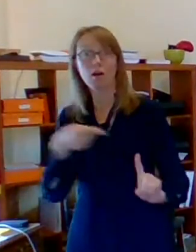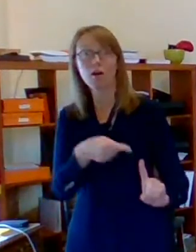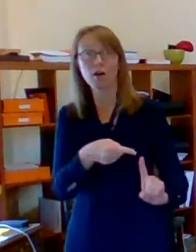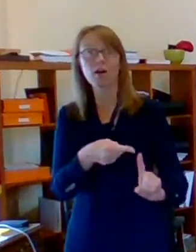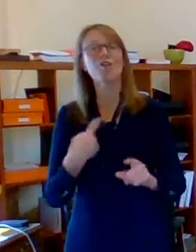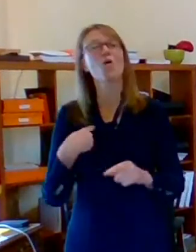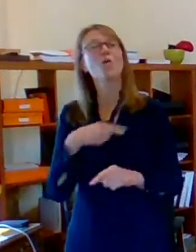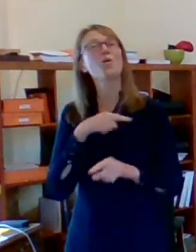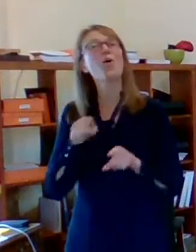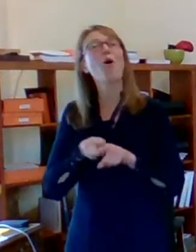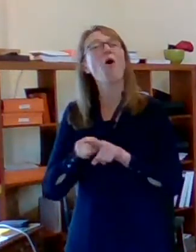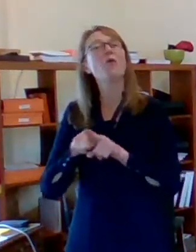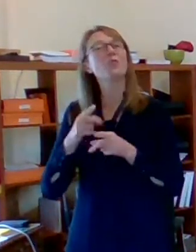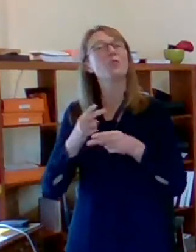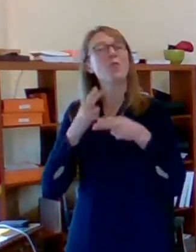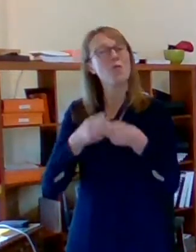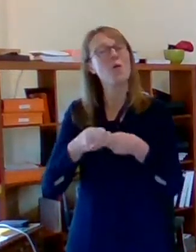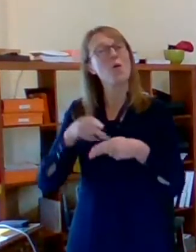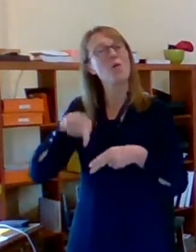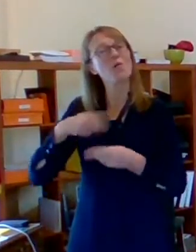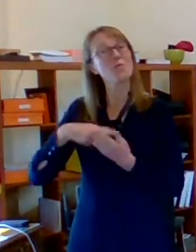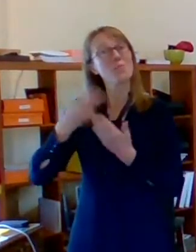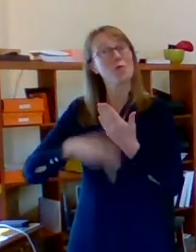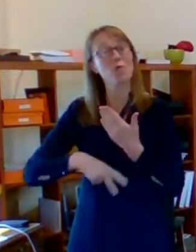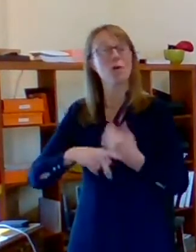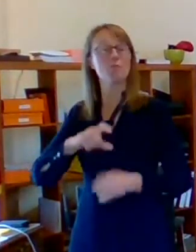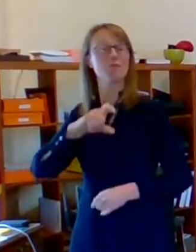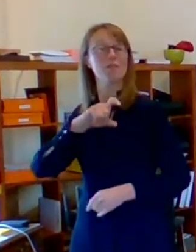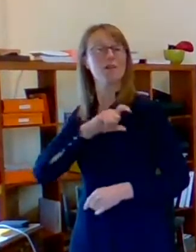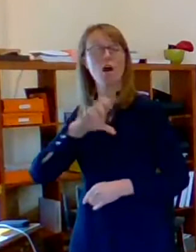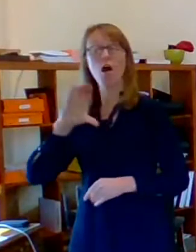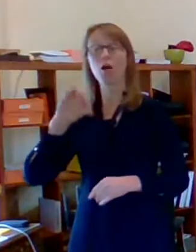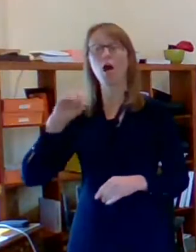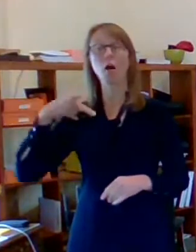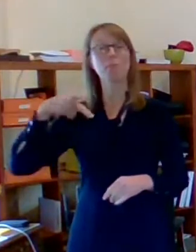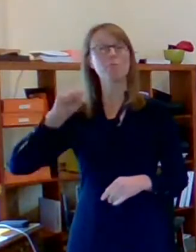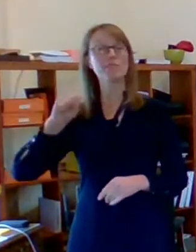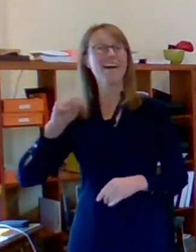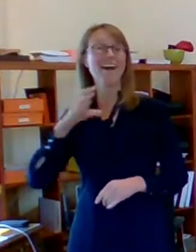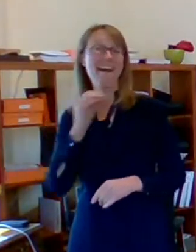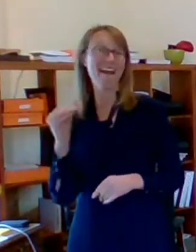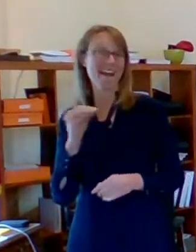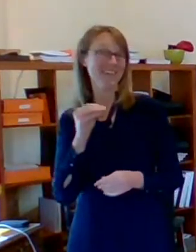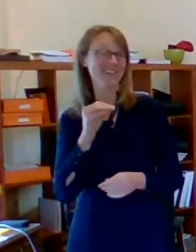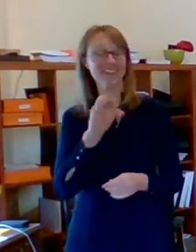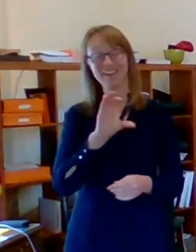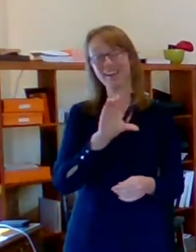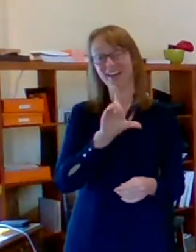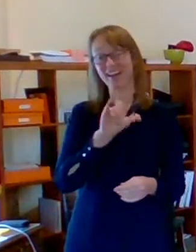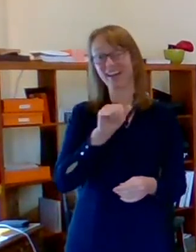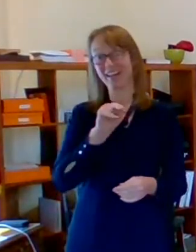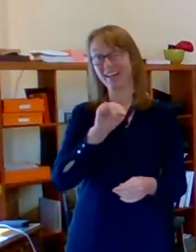and clinicians. And what this is not every 911 call